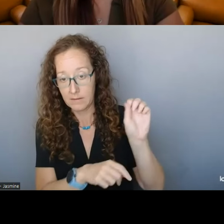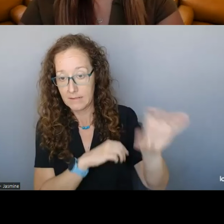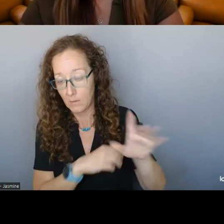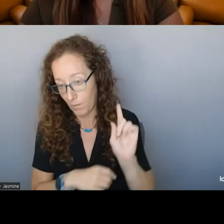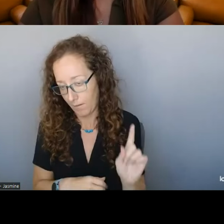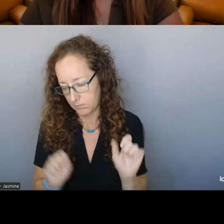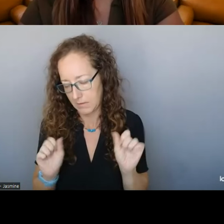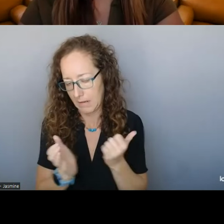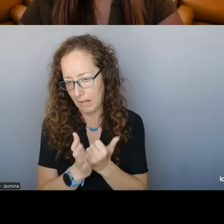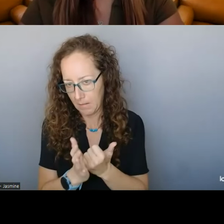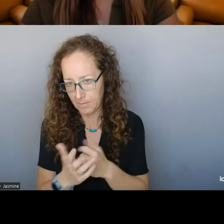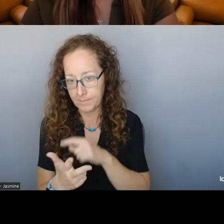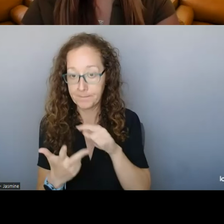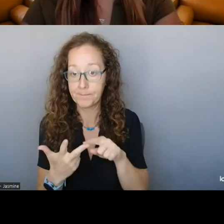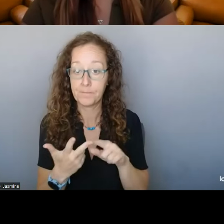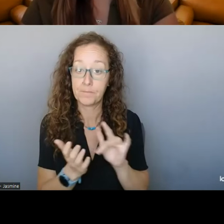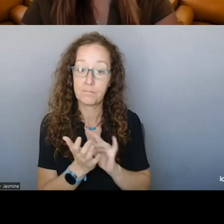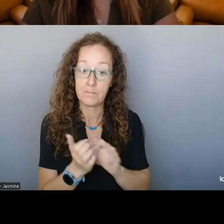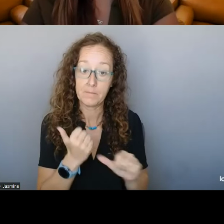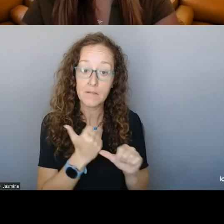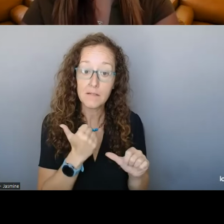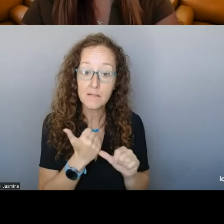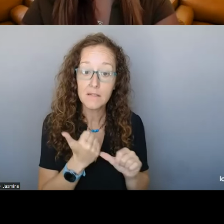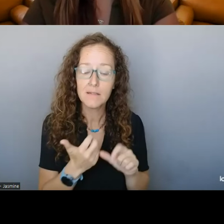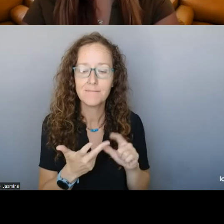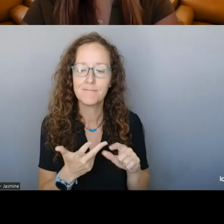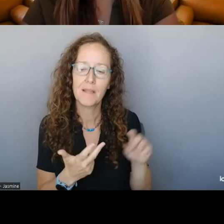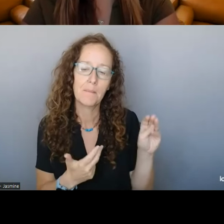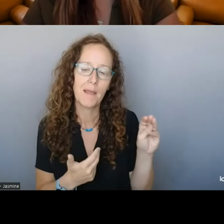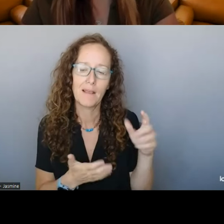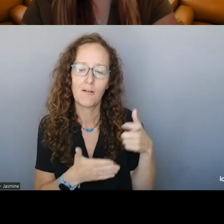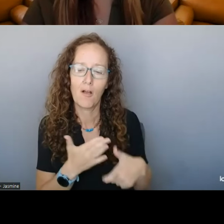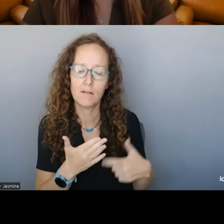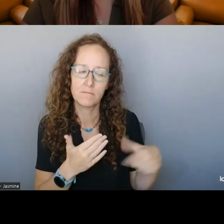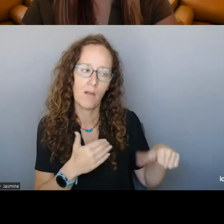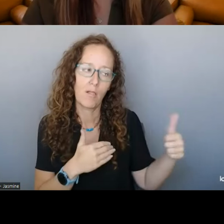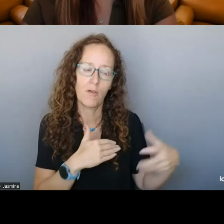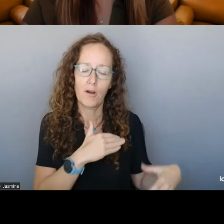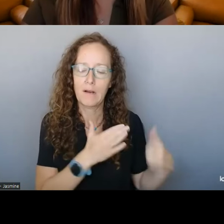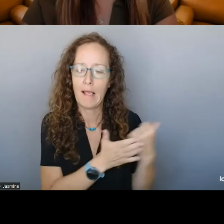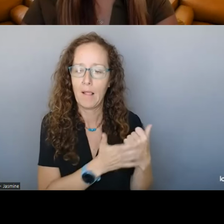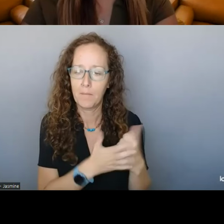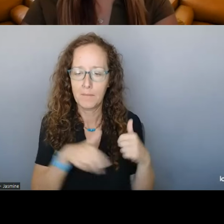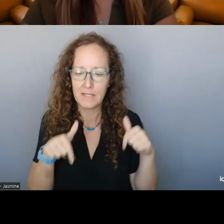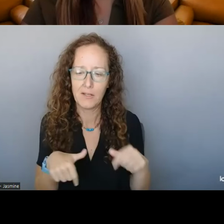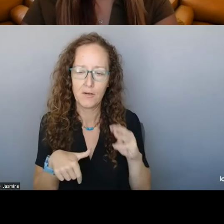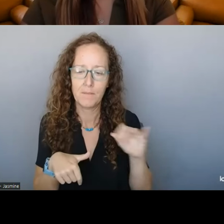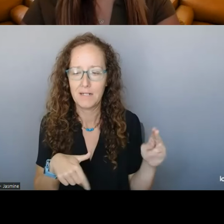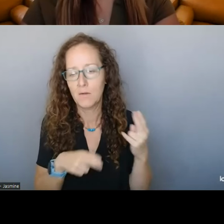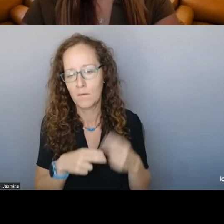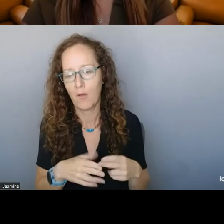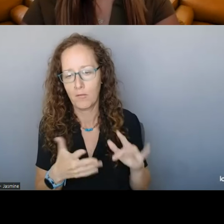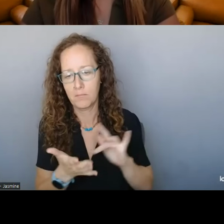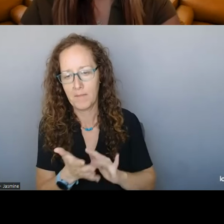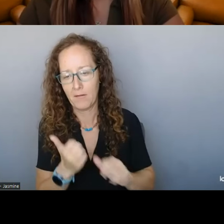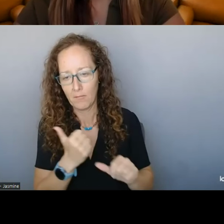extra help associated with Medicare costs. So medical assistance is what we call it in Minnesota, Medicaid